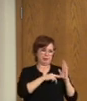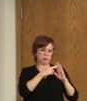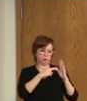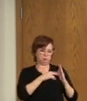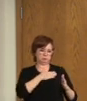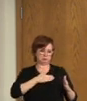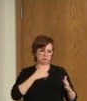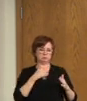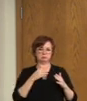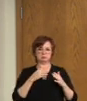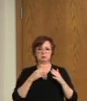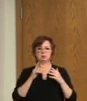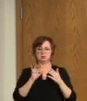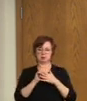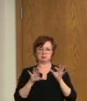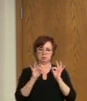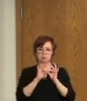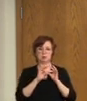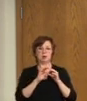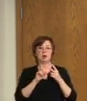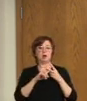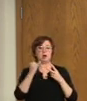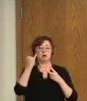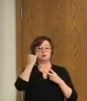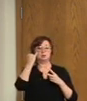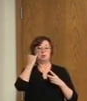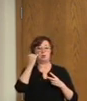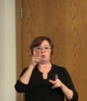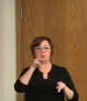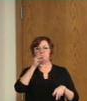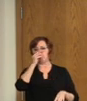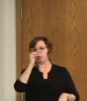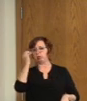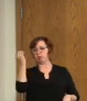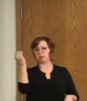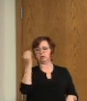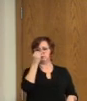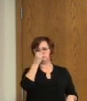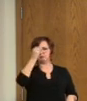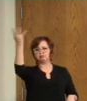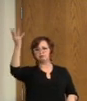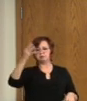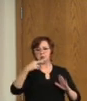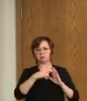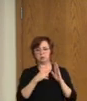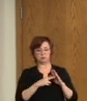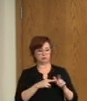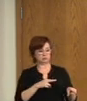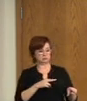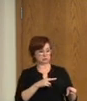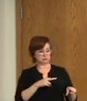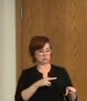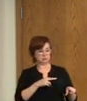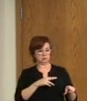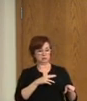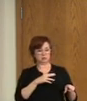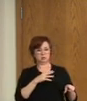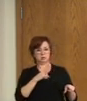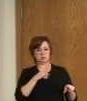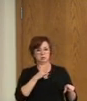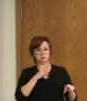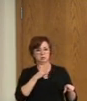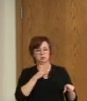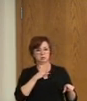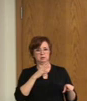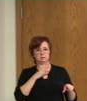number one priority. If people are not complying, then that's up to them if they want to make a phone call to be able to do